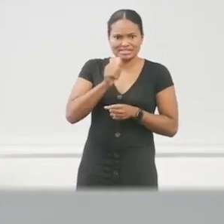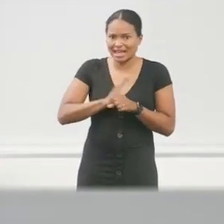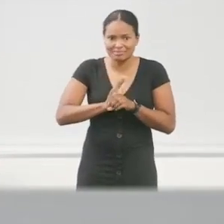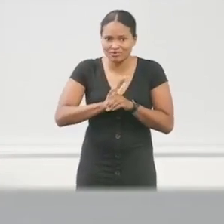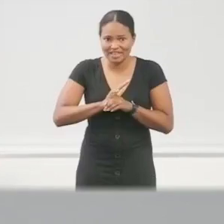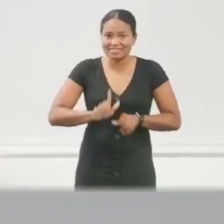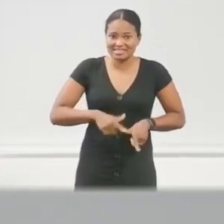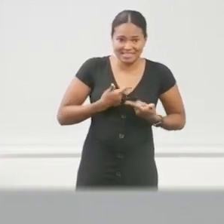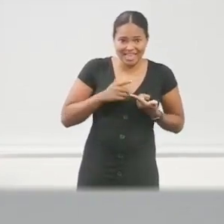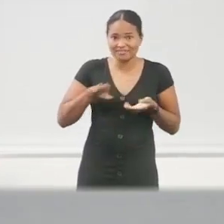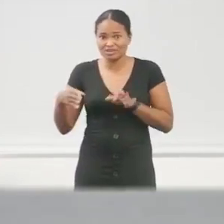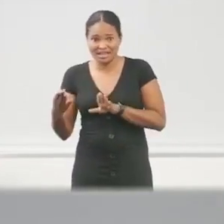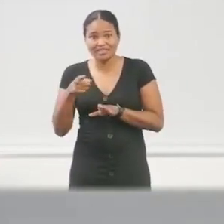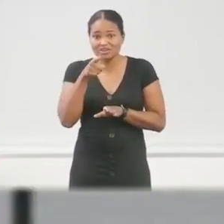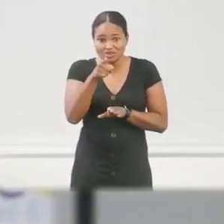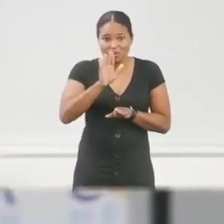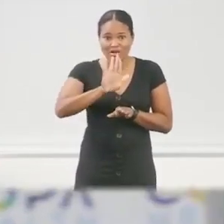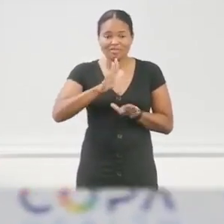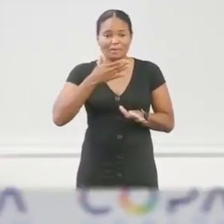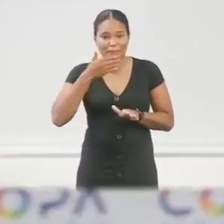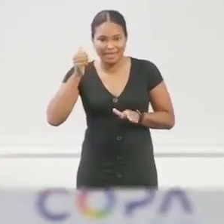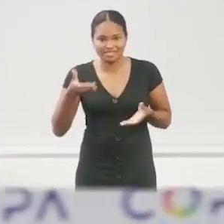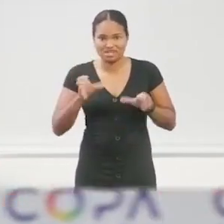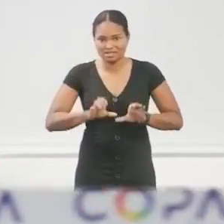death. You're their best chance.